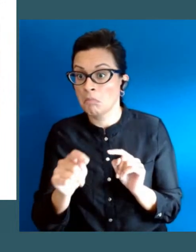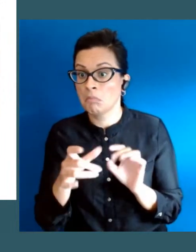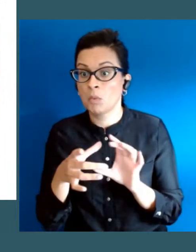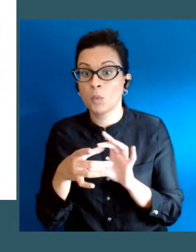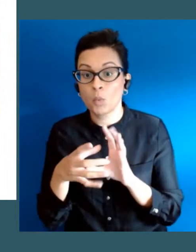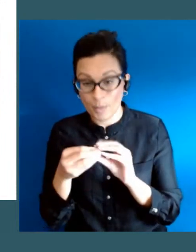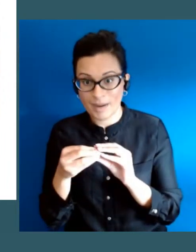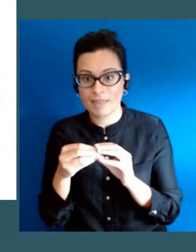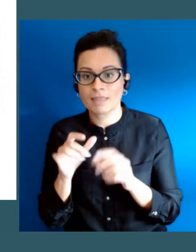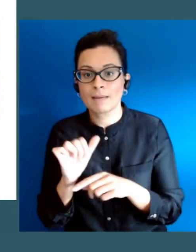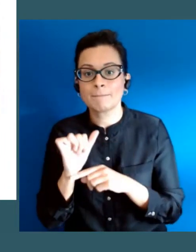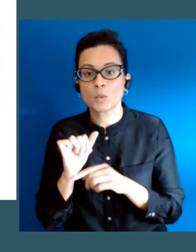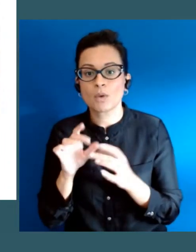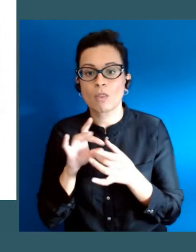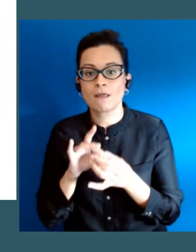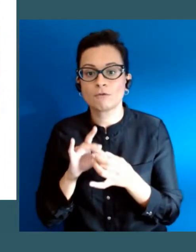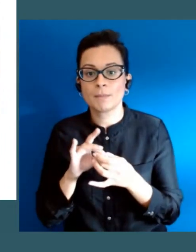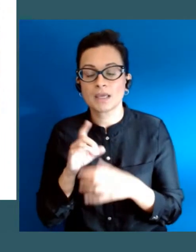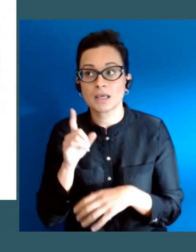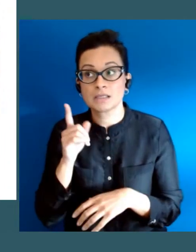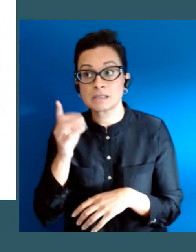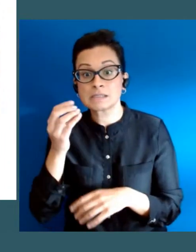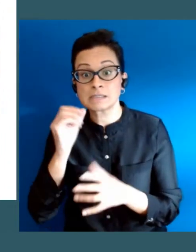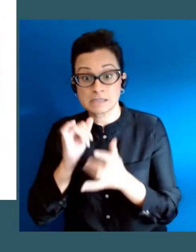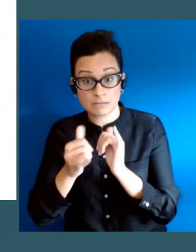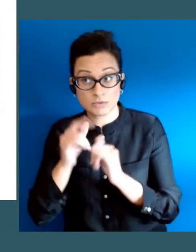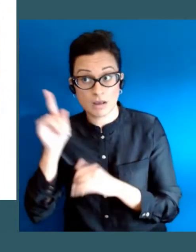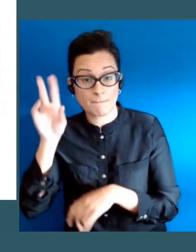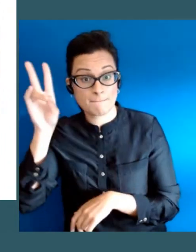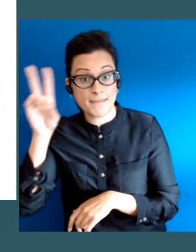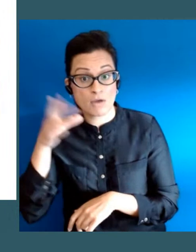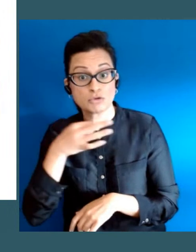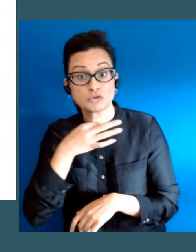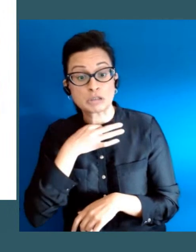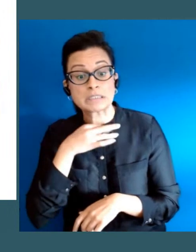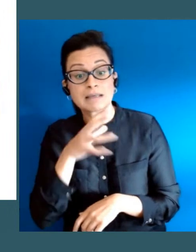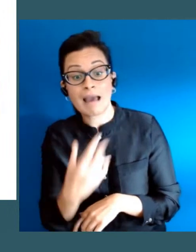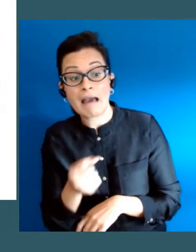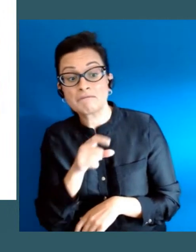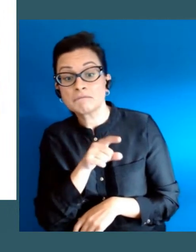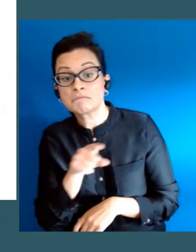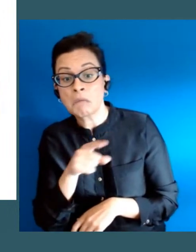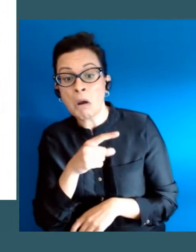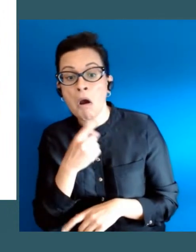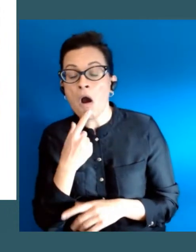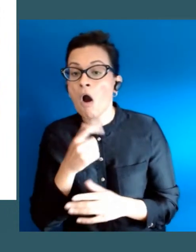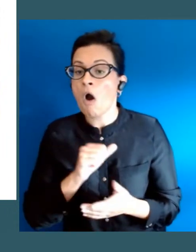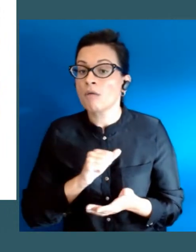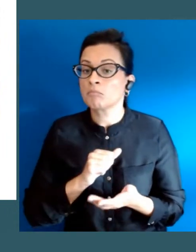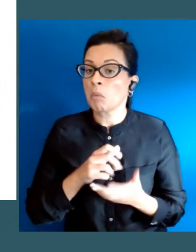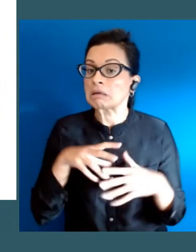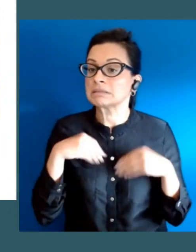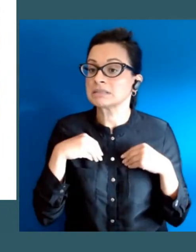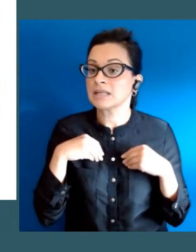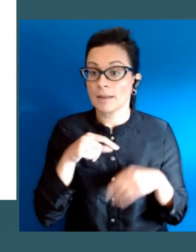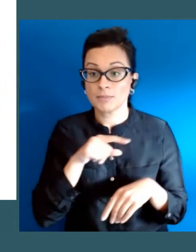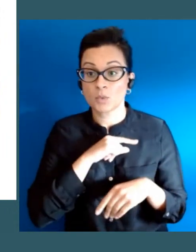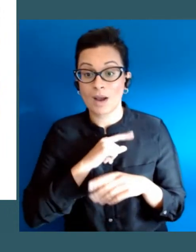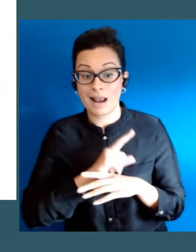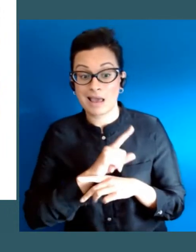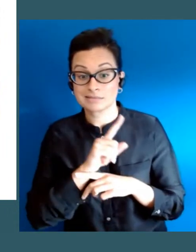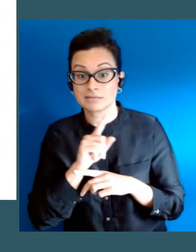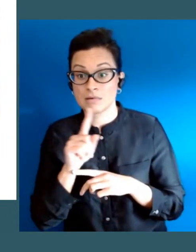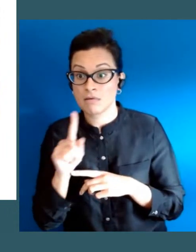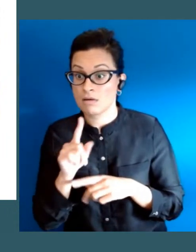sometimes that's a risk parents are willing to take, because if it protects them in the long run,